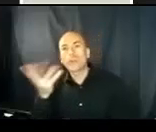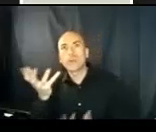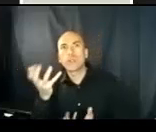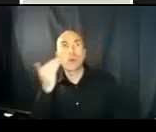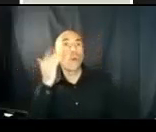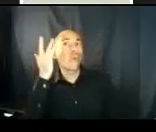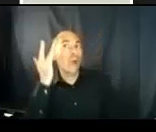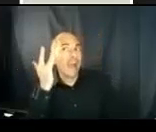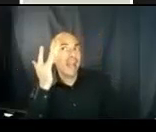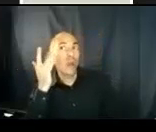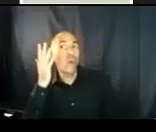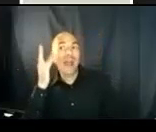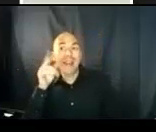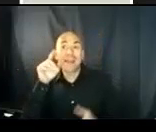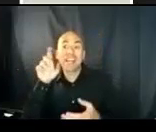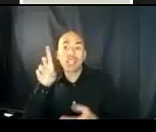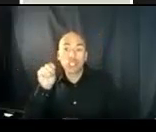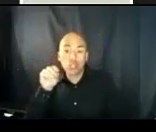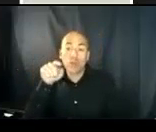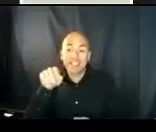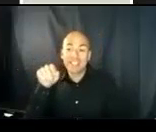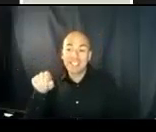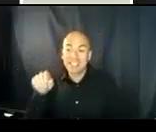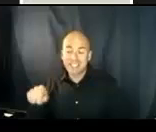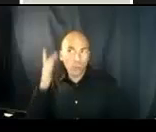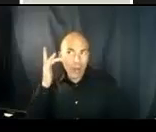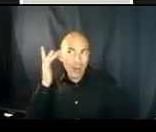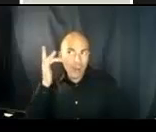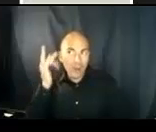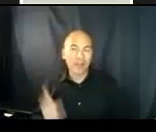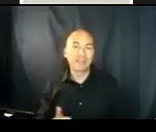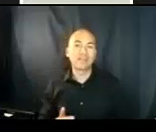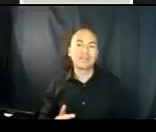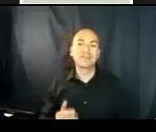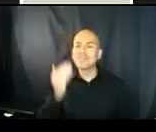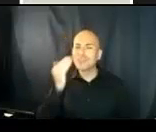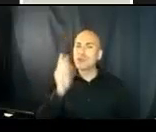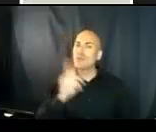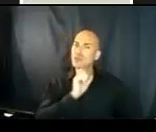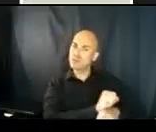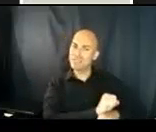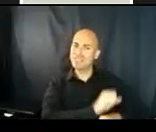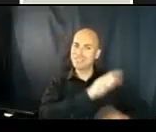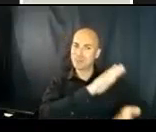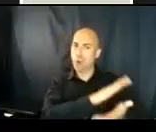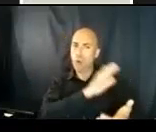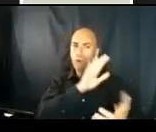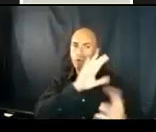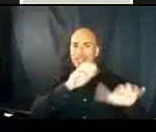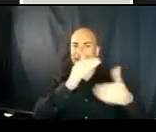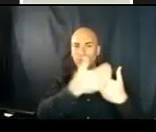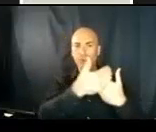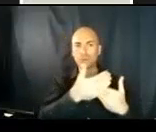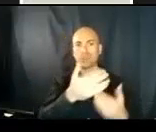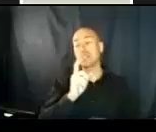watching that? What am I going to do? Even if you're in a face-to-face classroom, you don't just put a video and let them